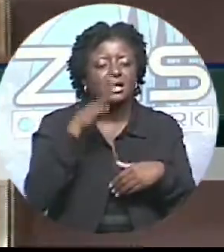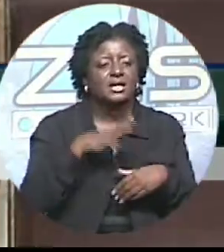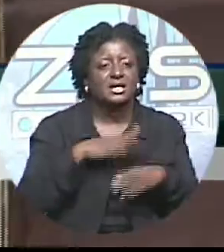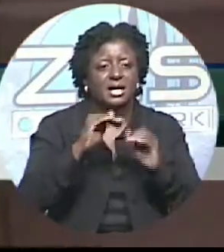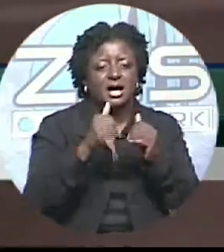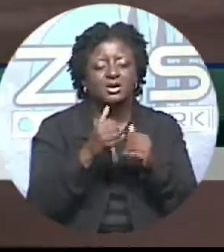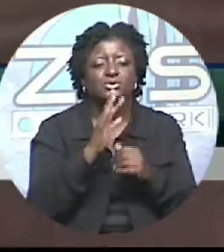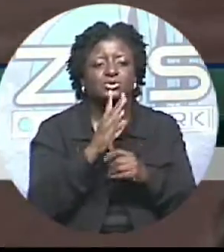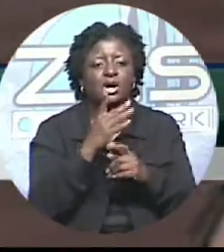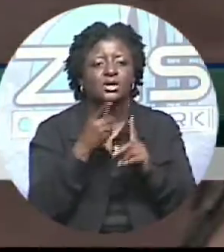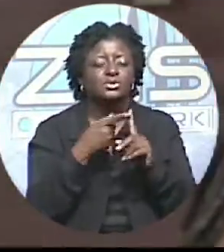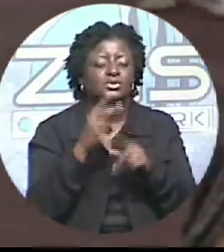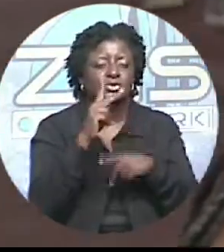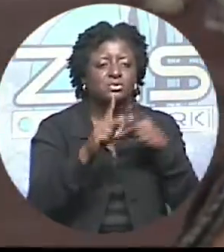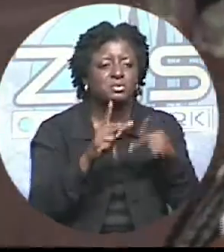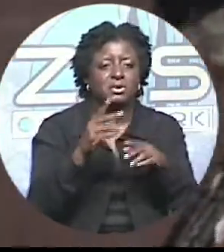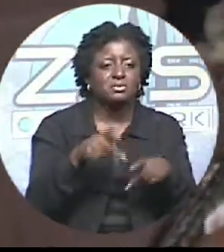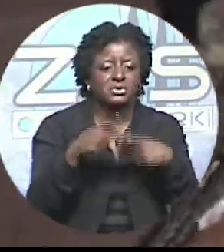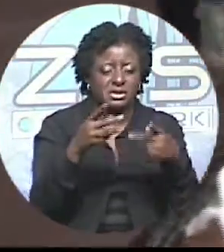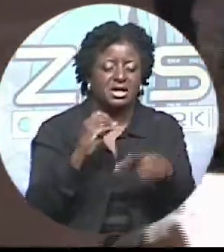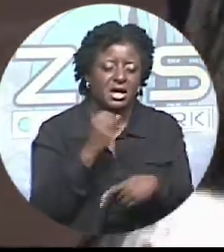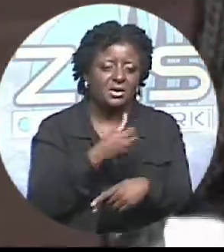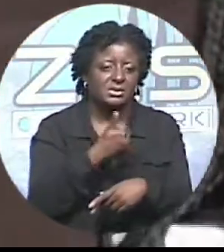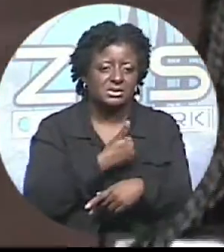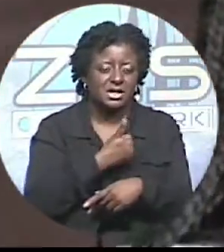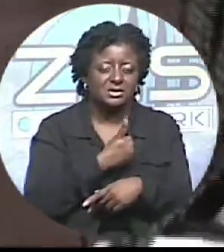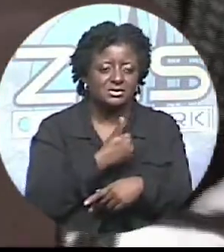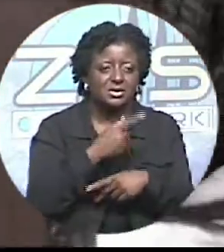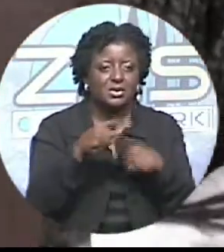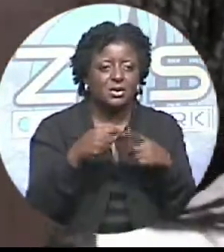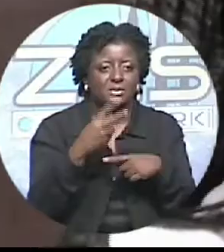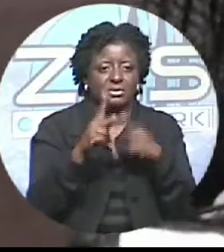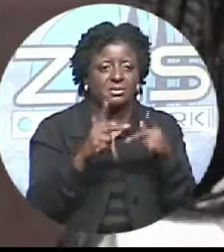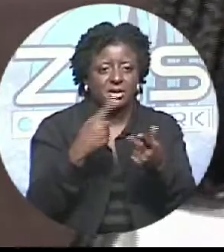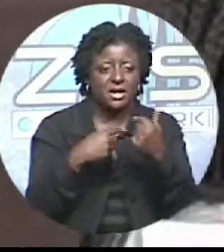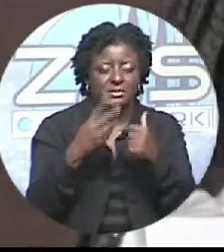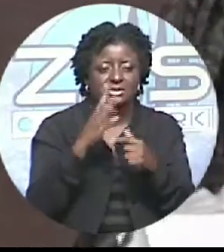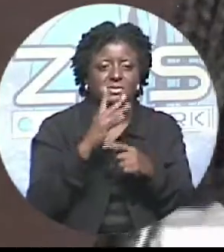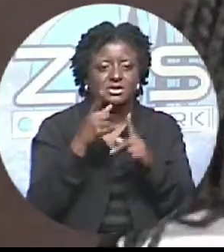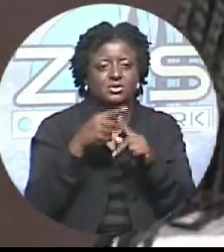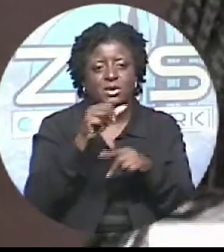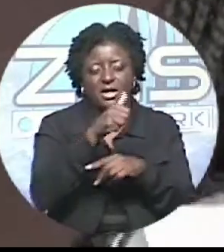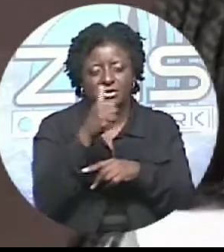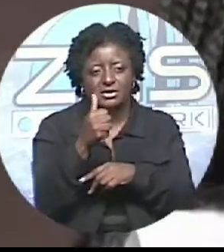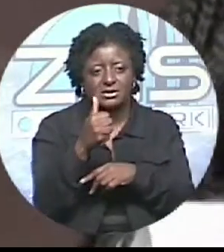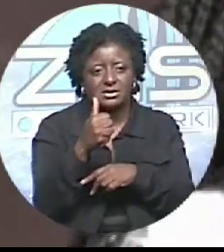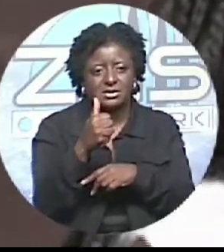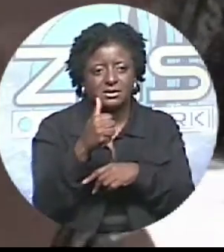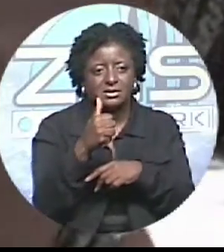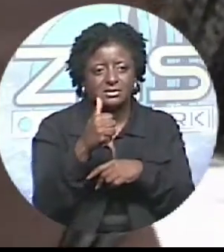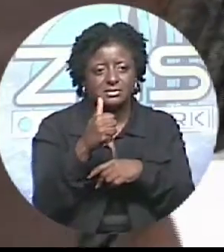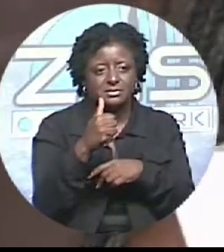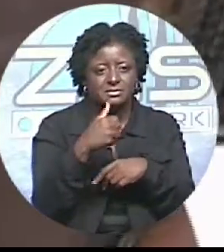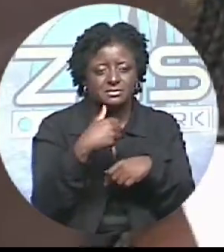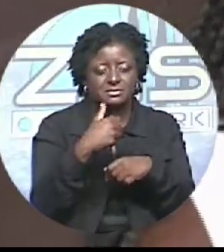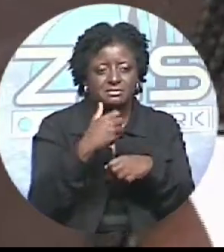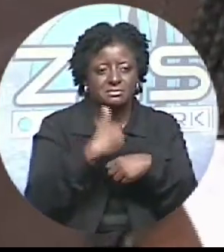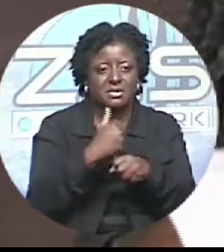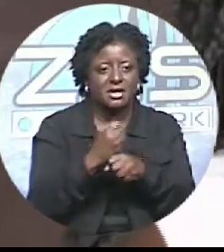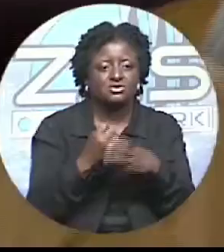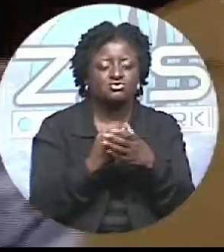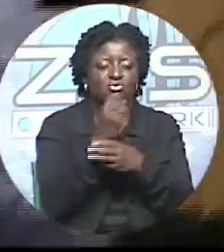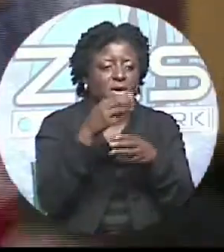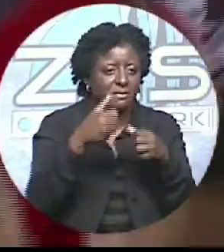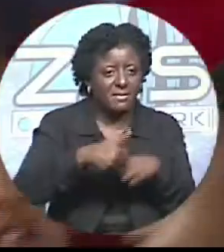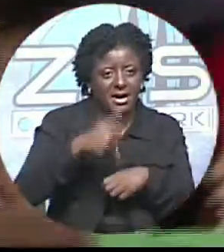to process ourselves when people come, and how to speak to others. We learned how to make score by pace and have other fun as